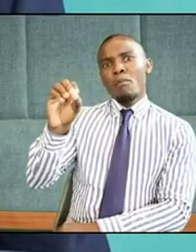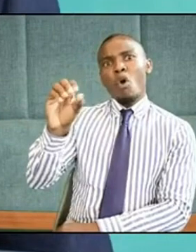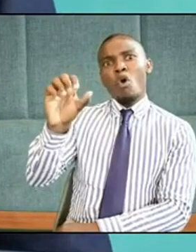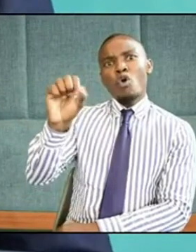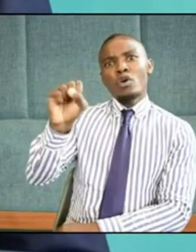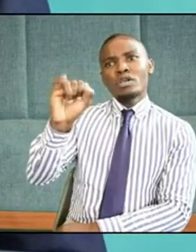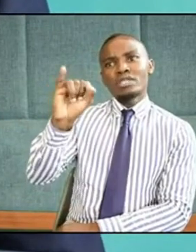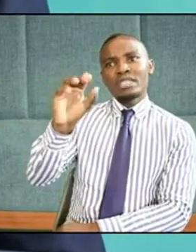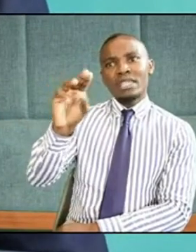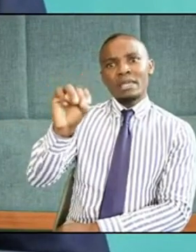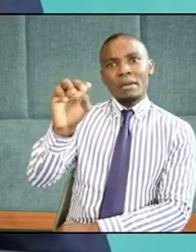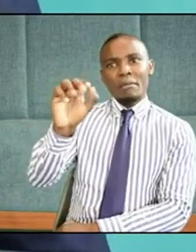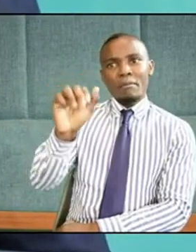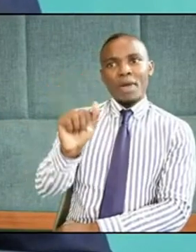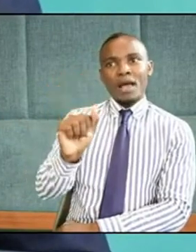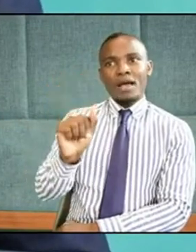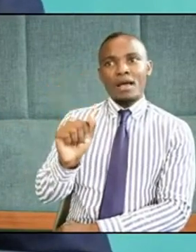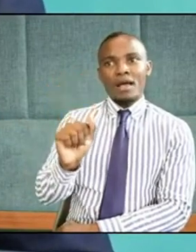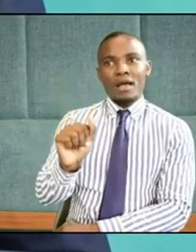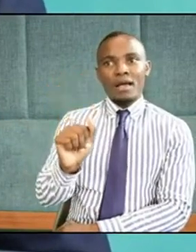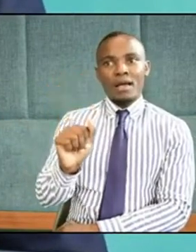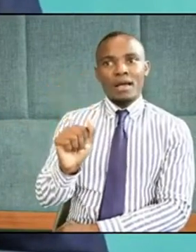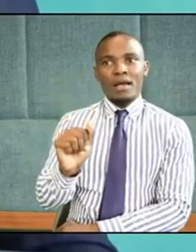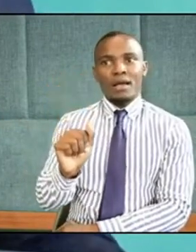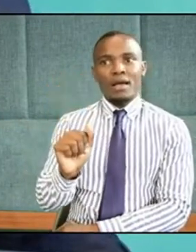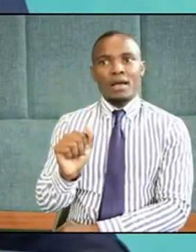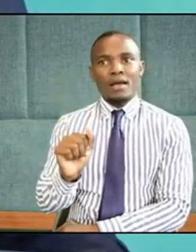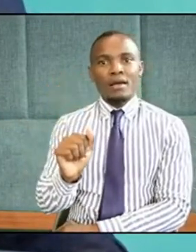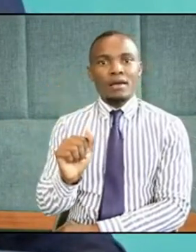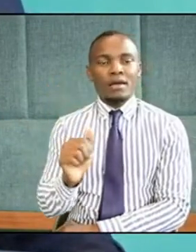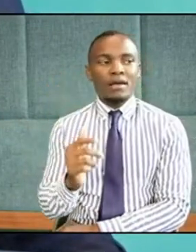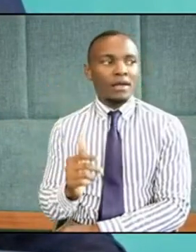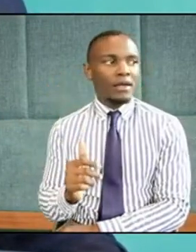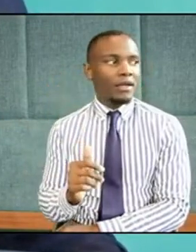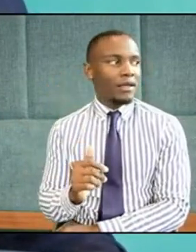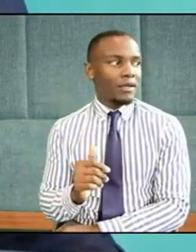Mosimanegape, Super Moesi.